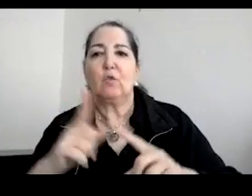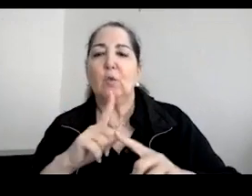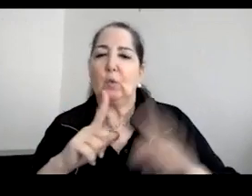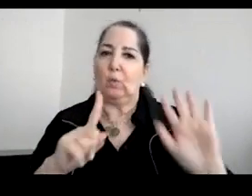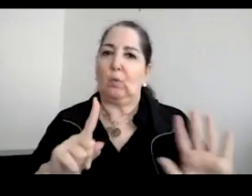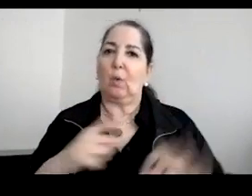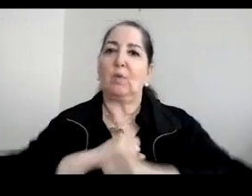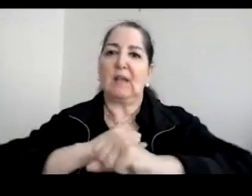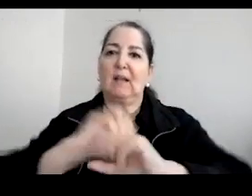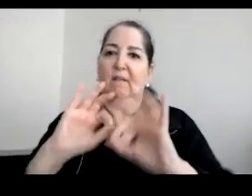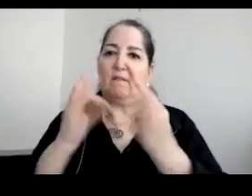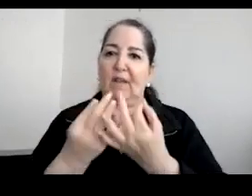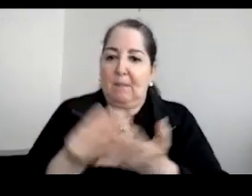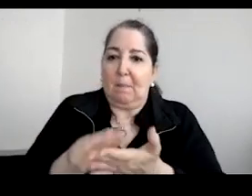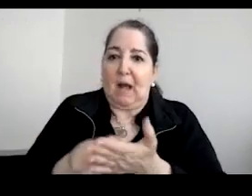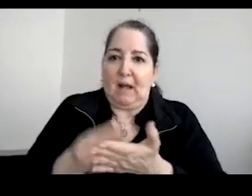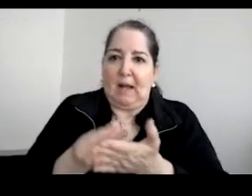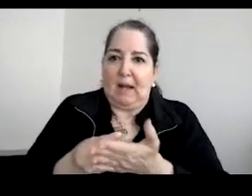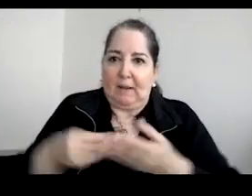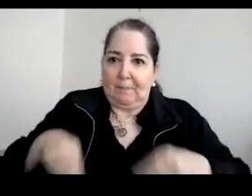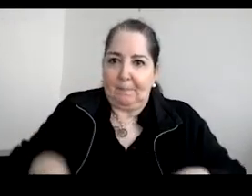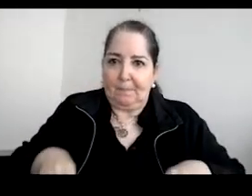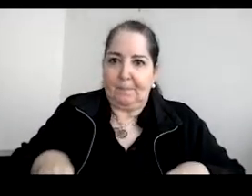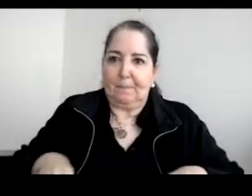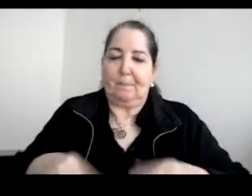Today I want to talk about, in part, the other